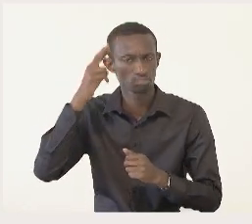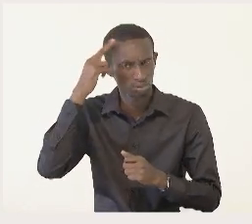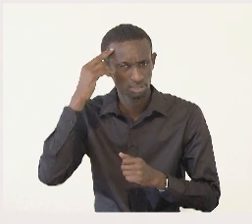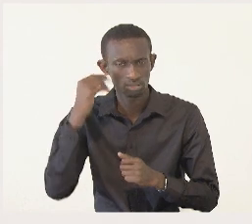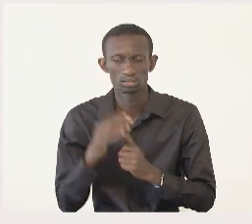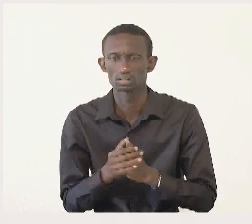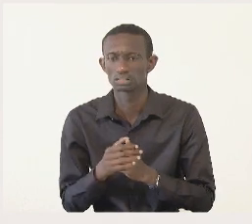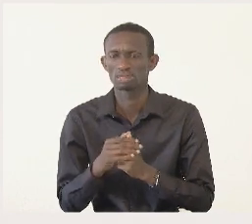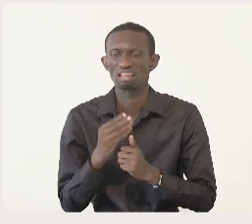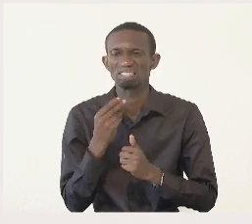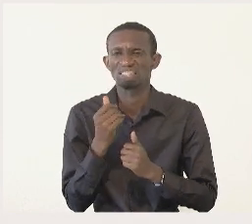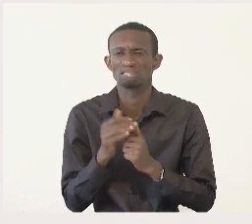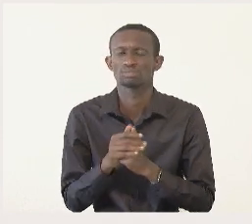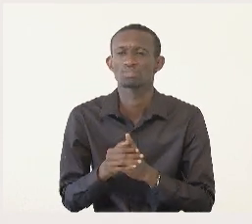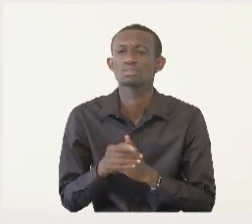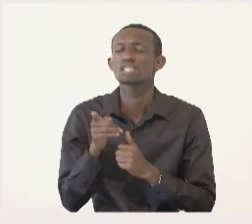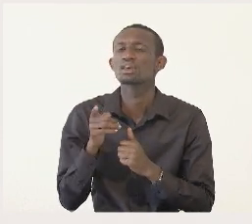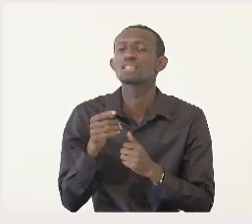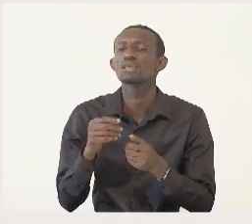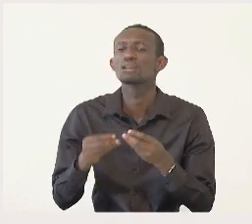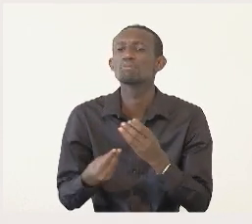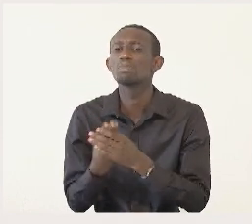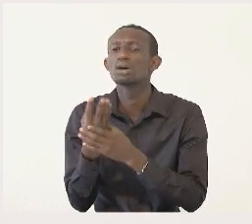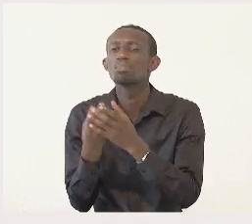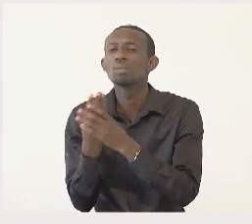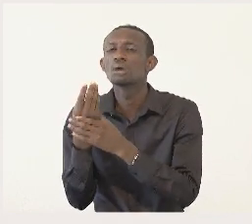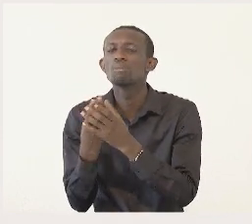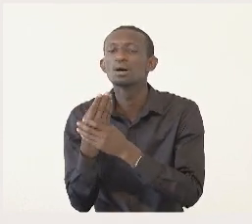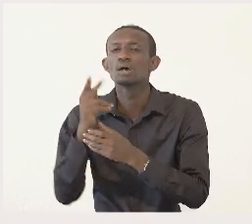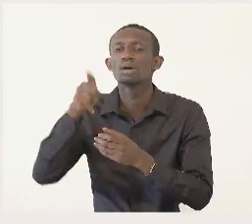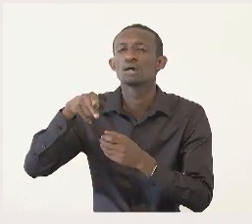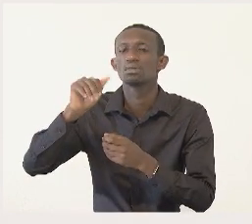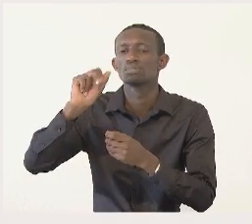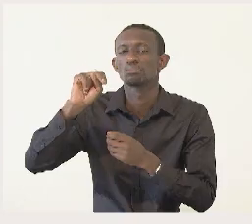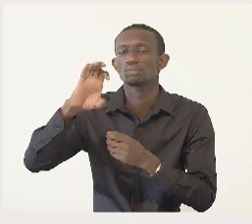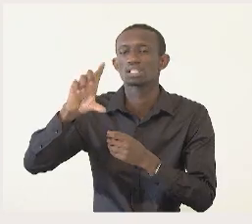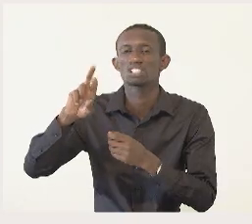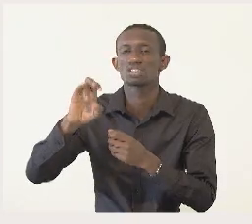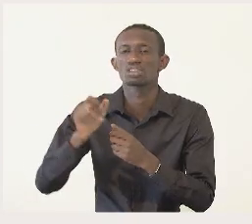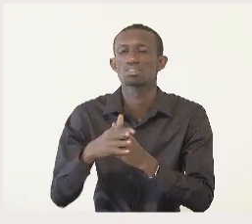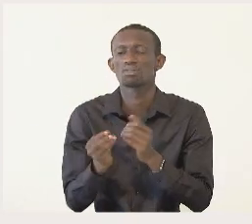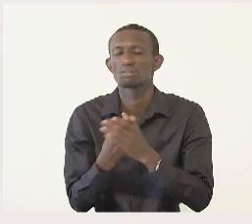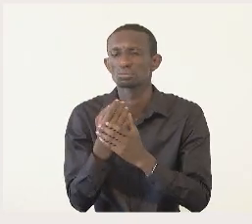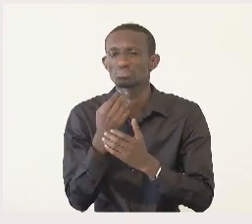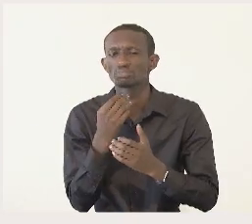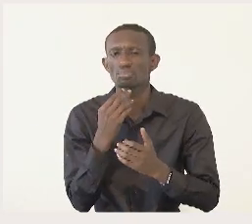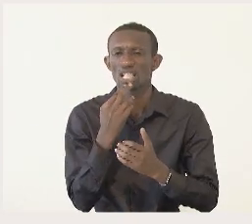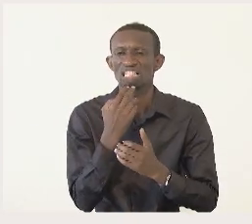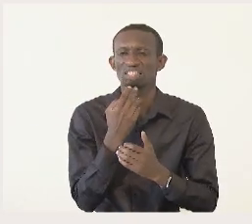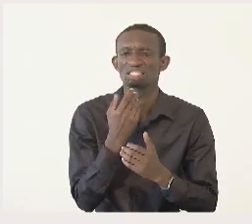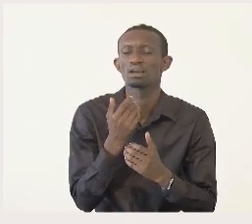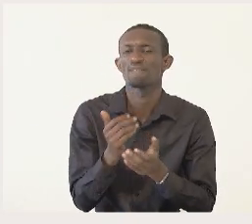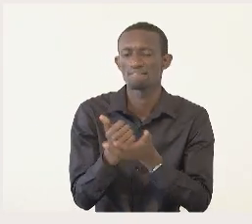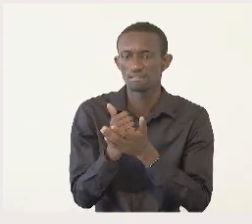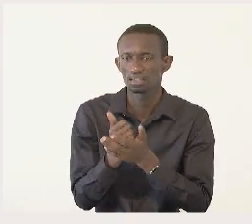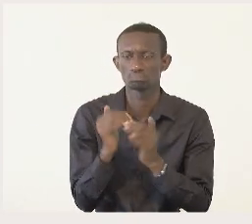plays very many functions. It produces what you call a pancreatic juice. It also produces some hormones that are responsible